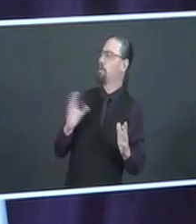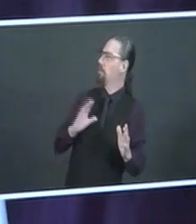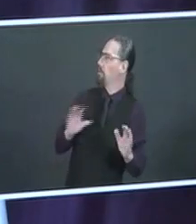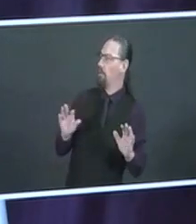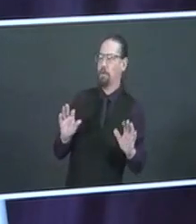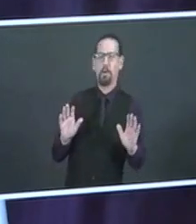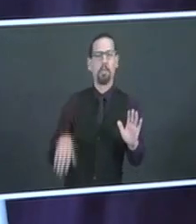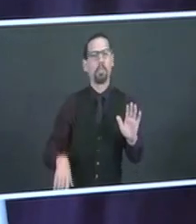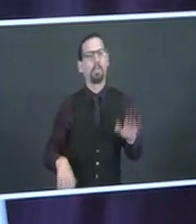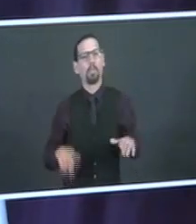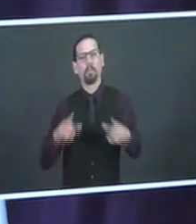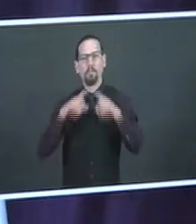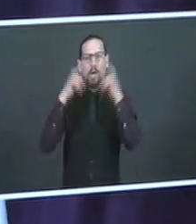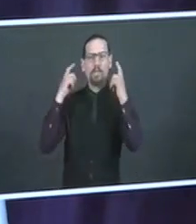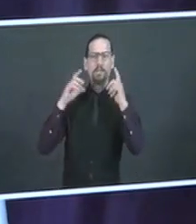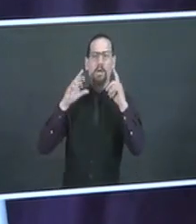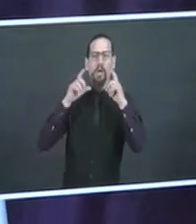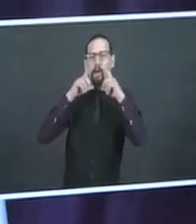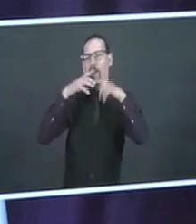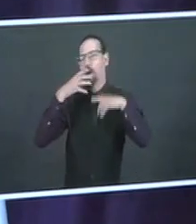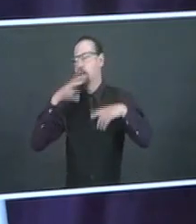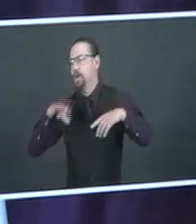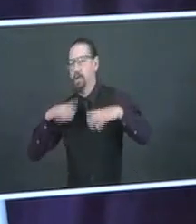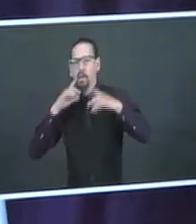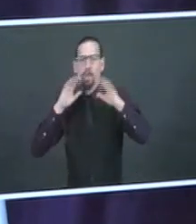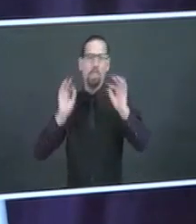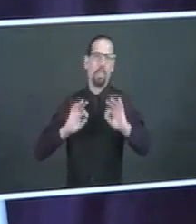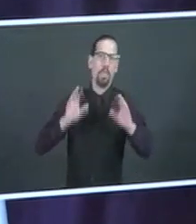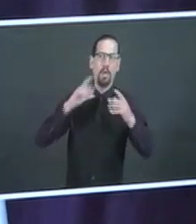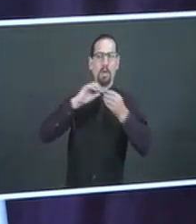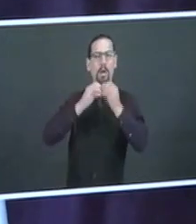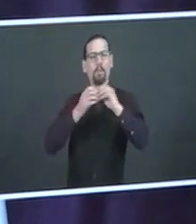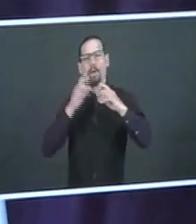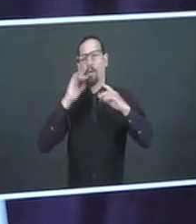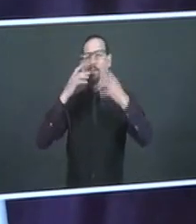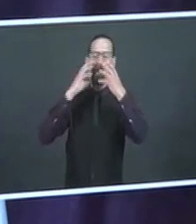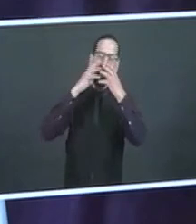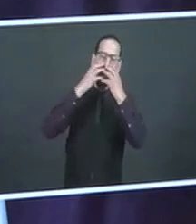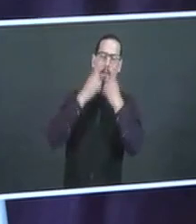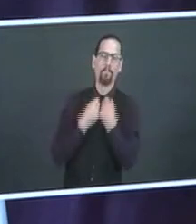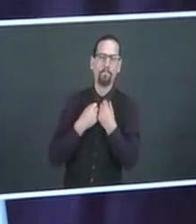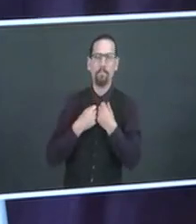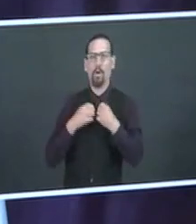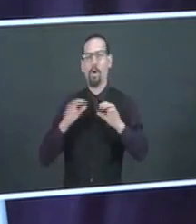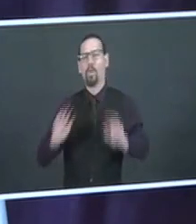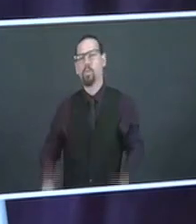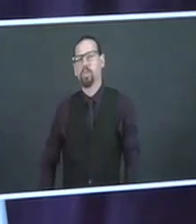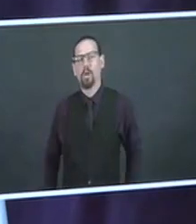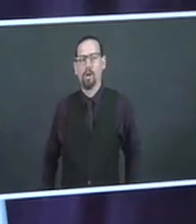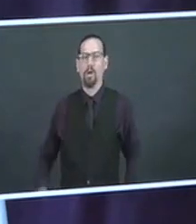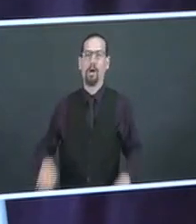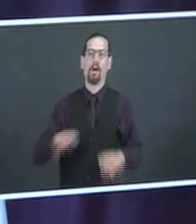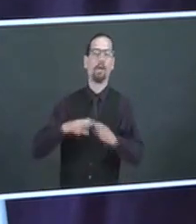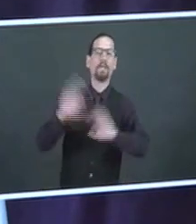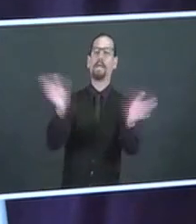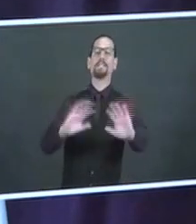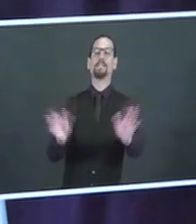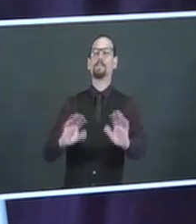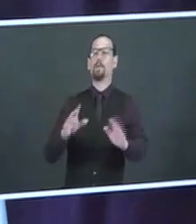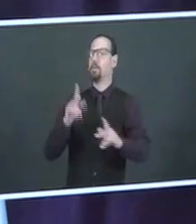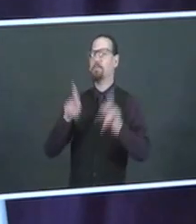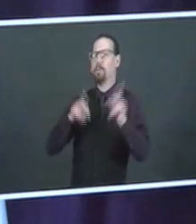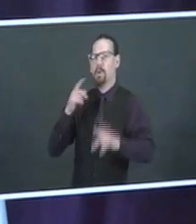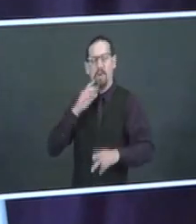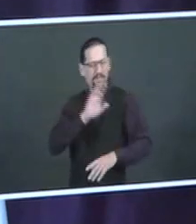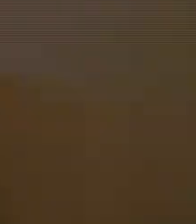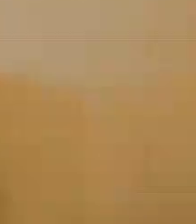trying to address concerns of parents and teachers. Now, what schools will look like when they reopen come August 31st, they say everything is still on the